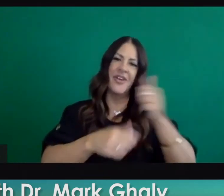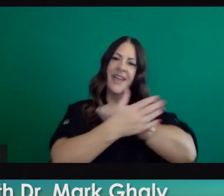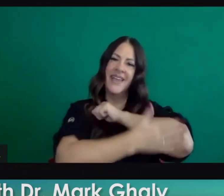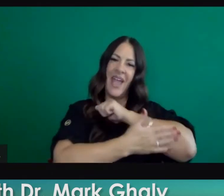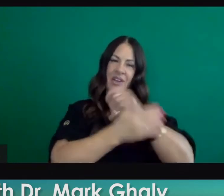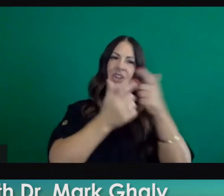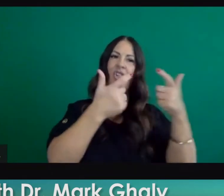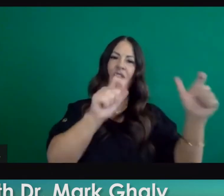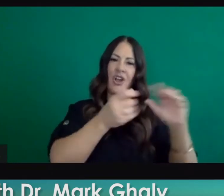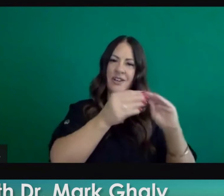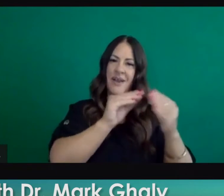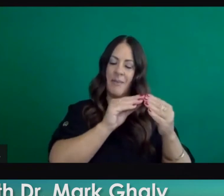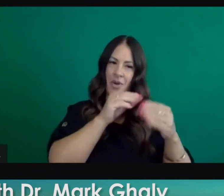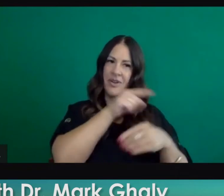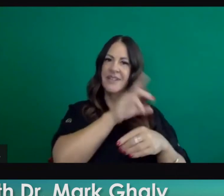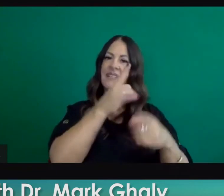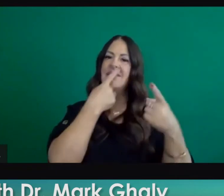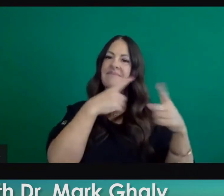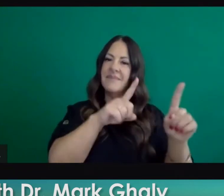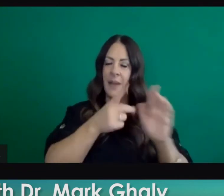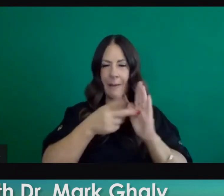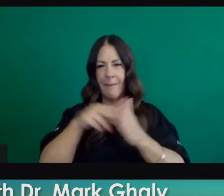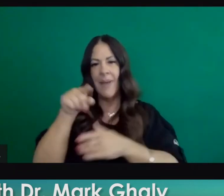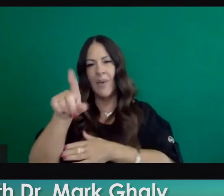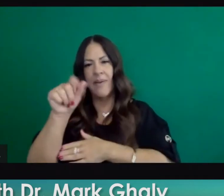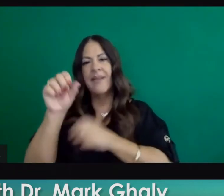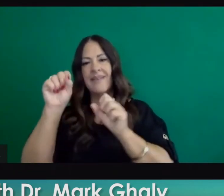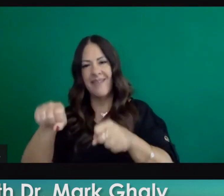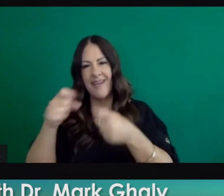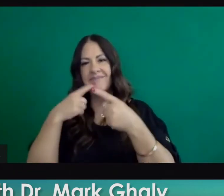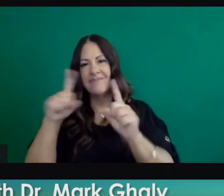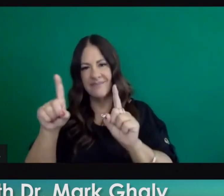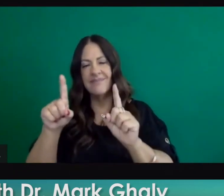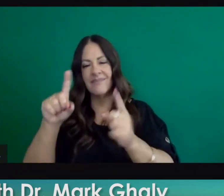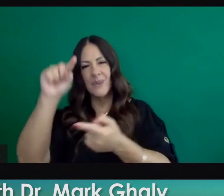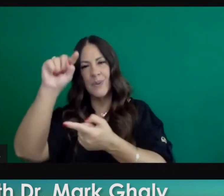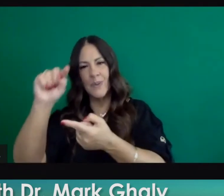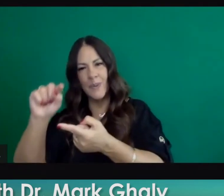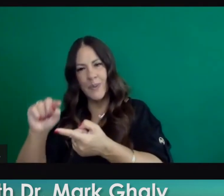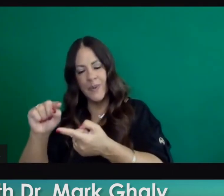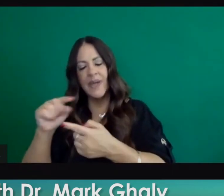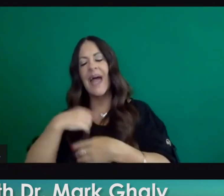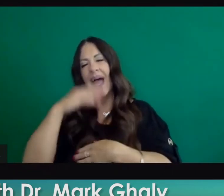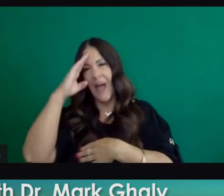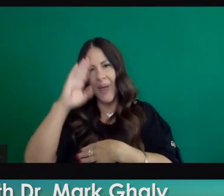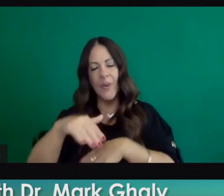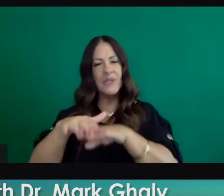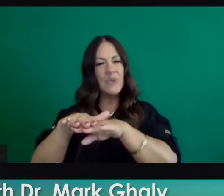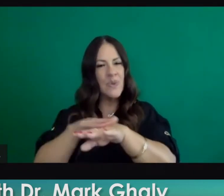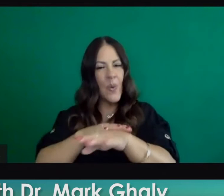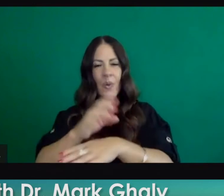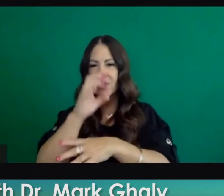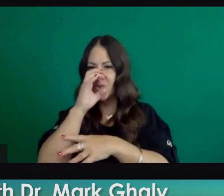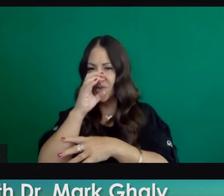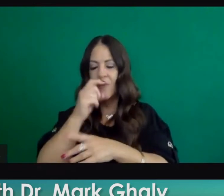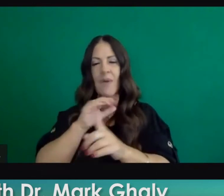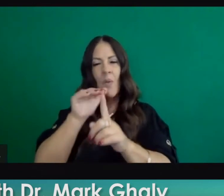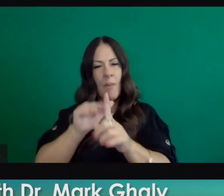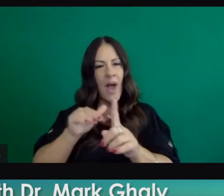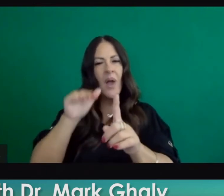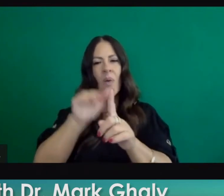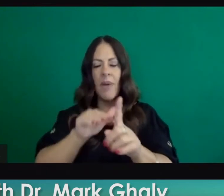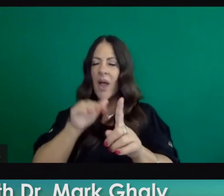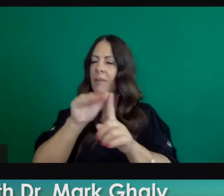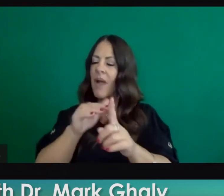way. I know that it really is this sort of slow and stringent approach, as we remind people time and time